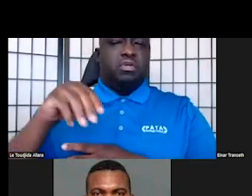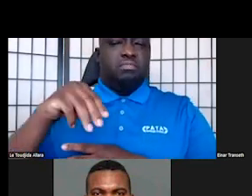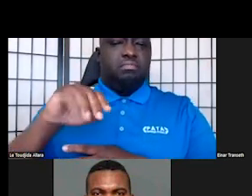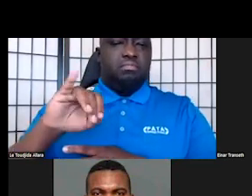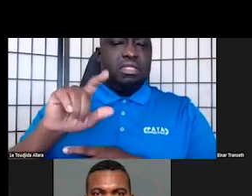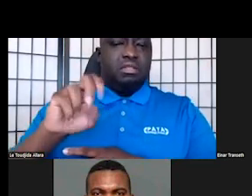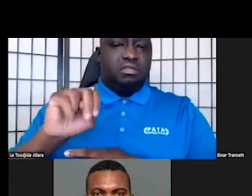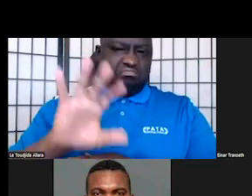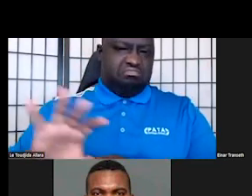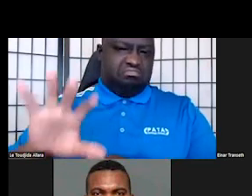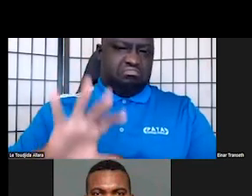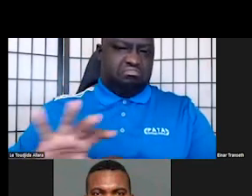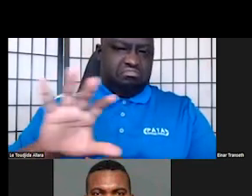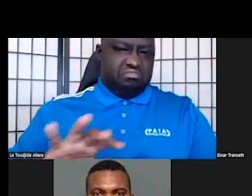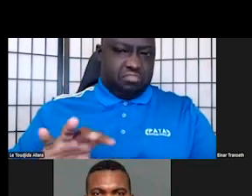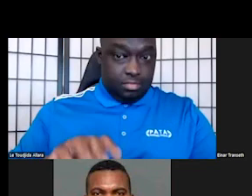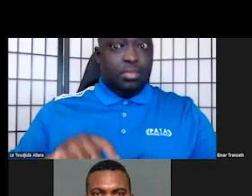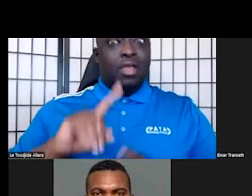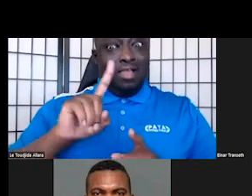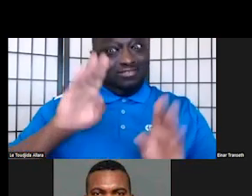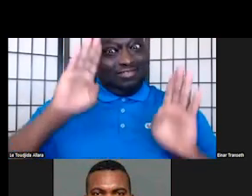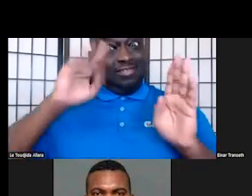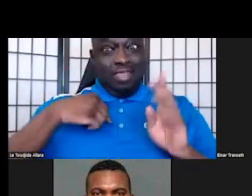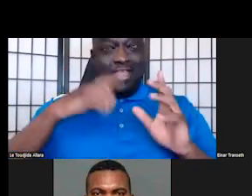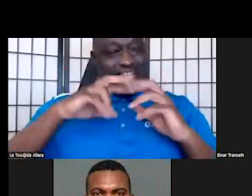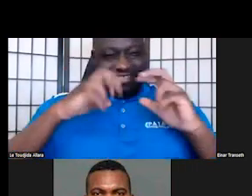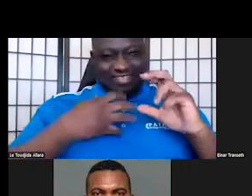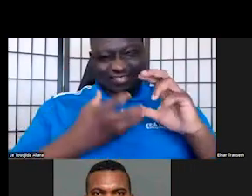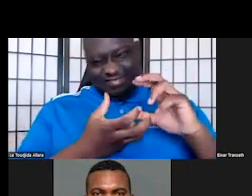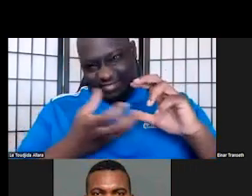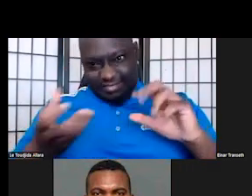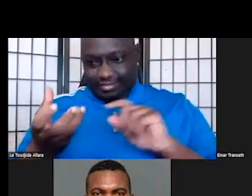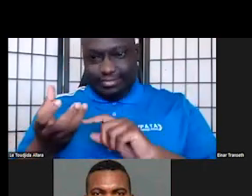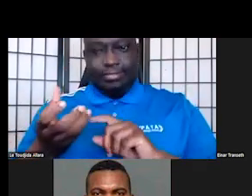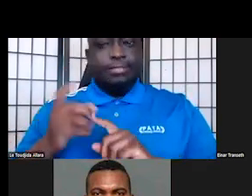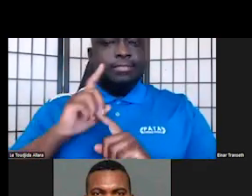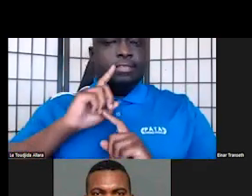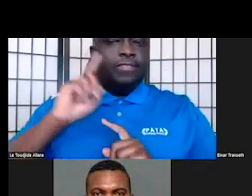that I'm considering out of a wider population of 200.